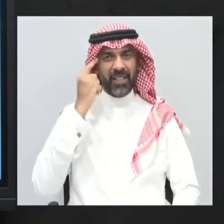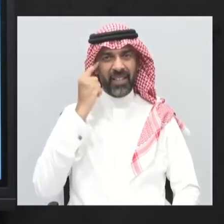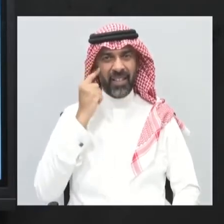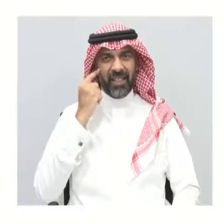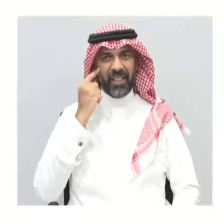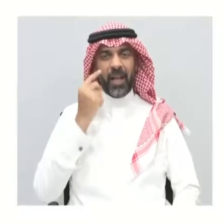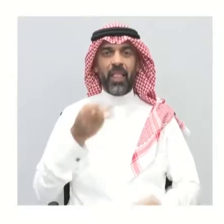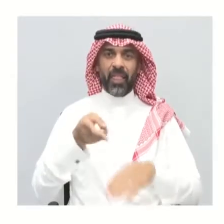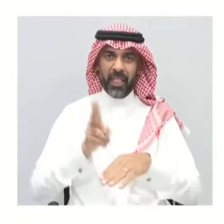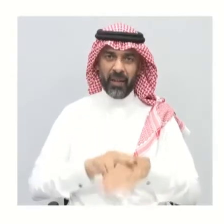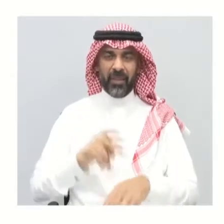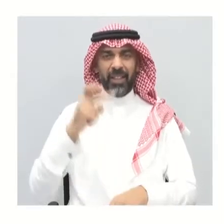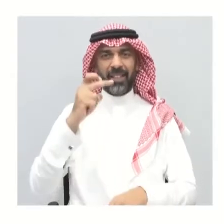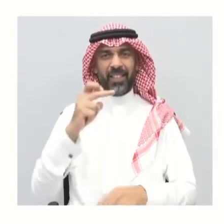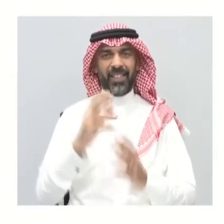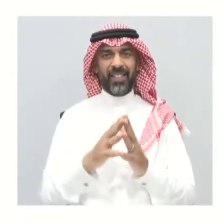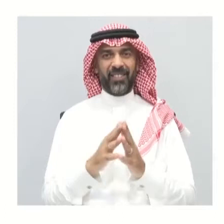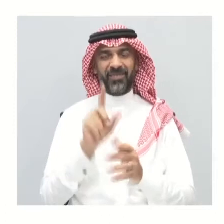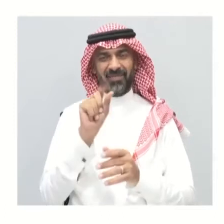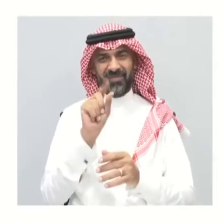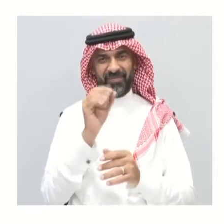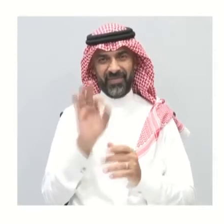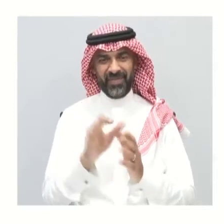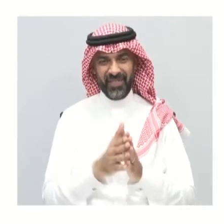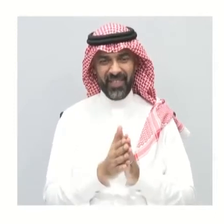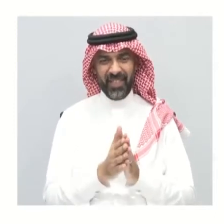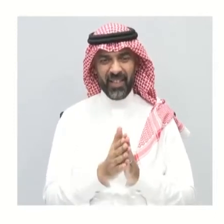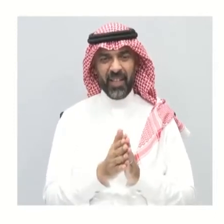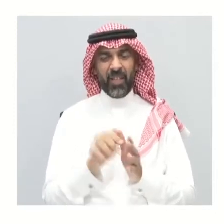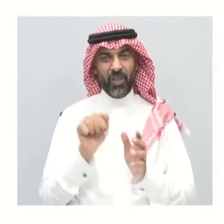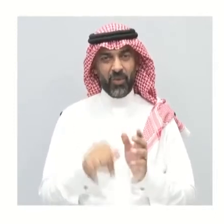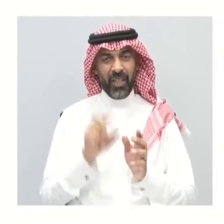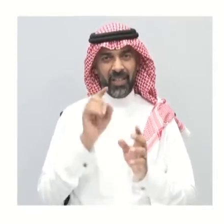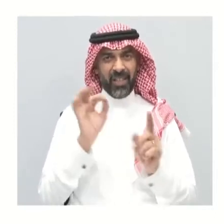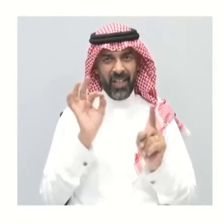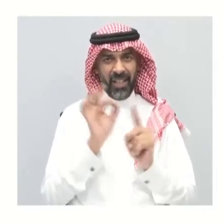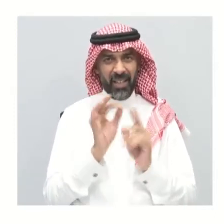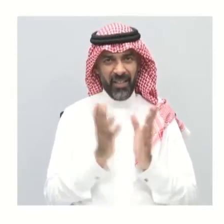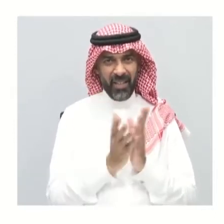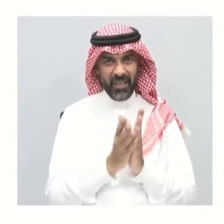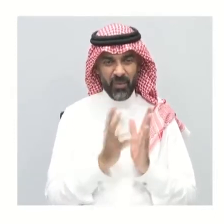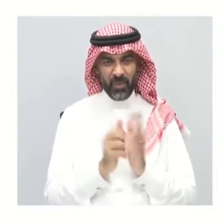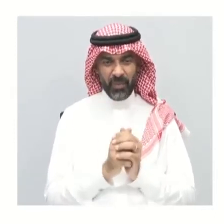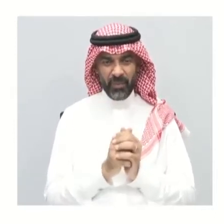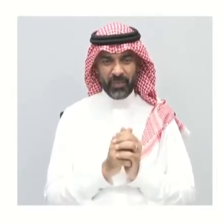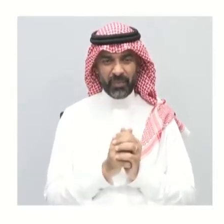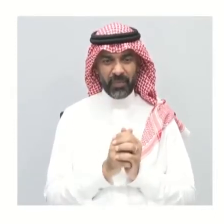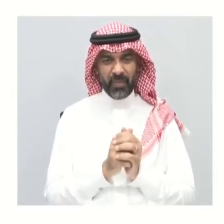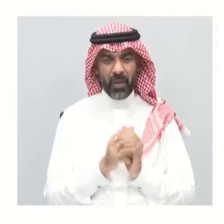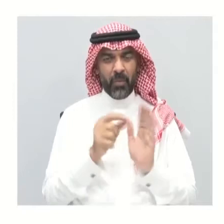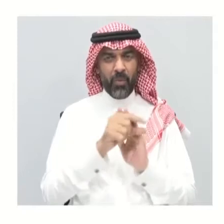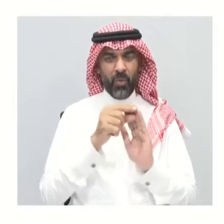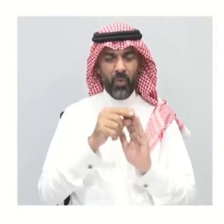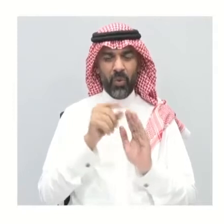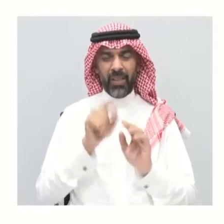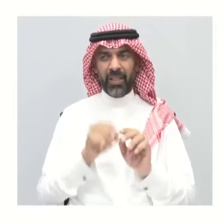Saturday, Sunday. Excellent job. For today's lesson, inshallah, we are going to use